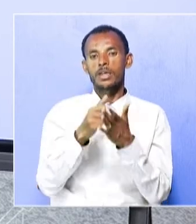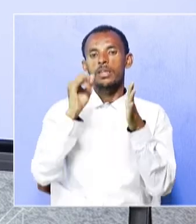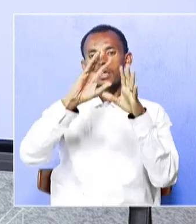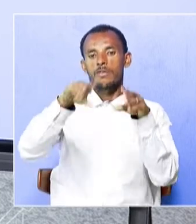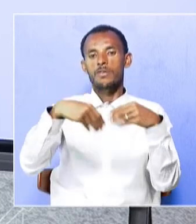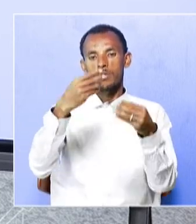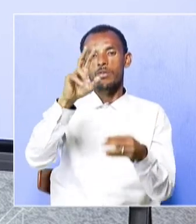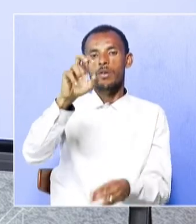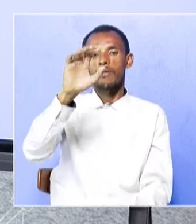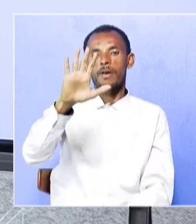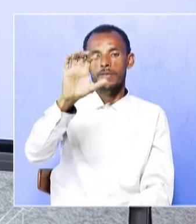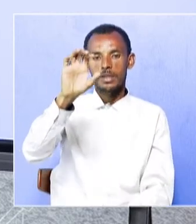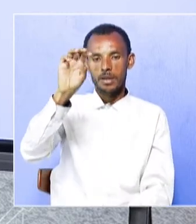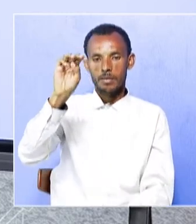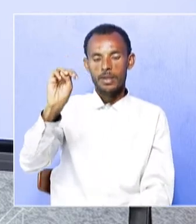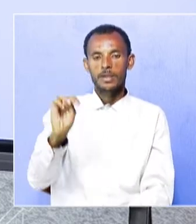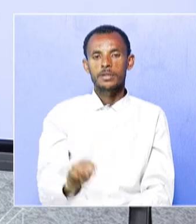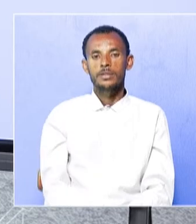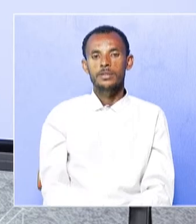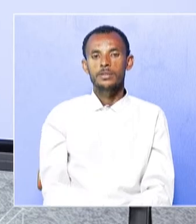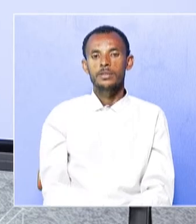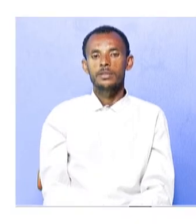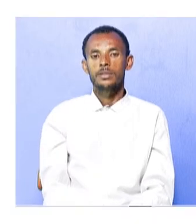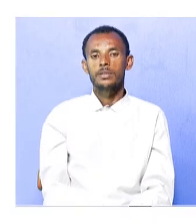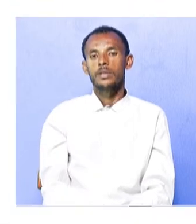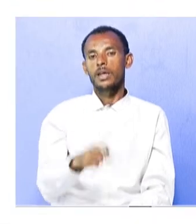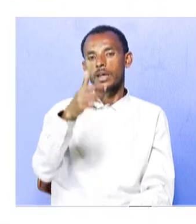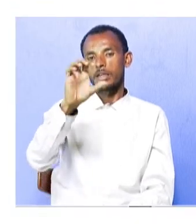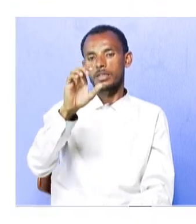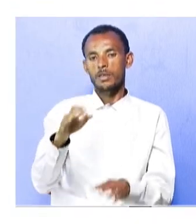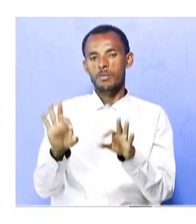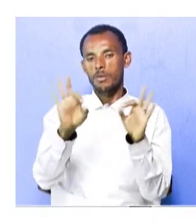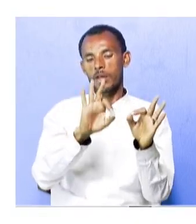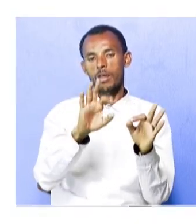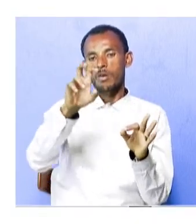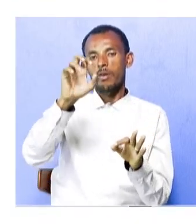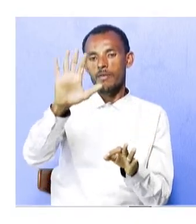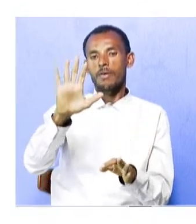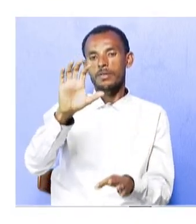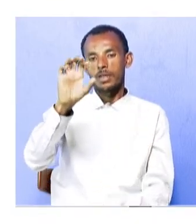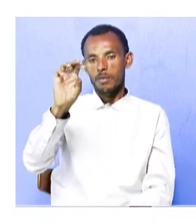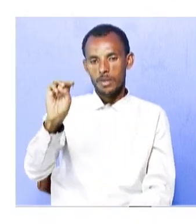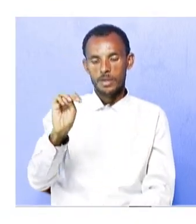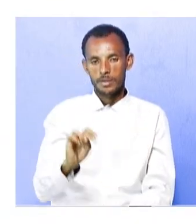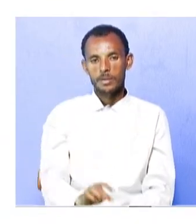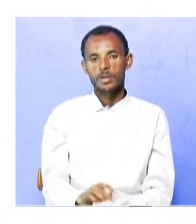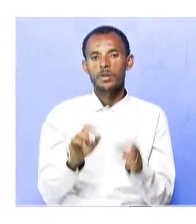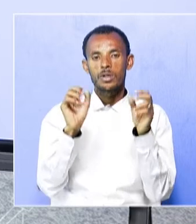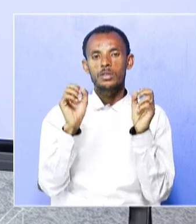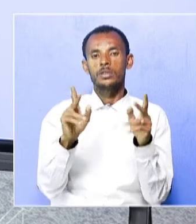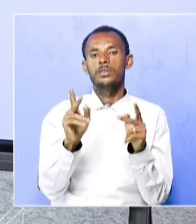you 25 centimeter. So in place of AC, you can substitute 25 centimeter.